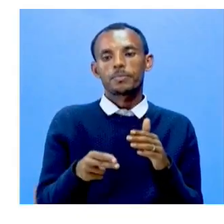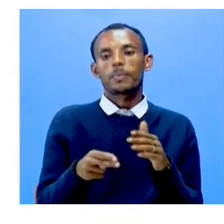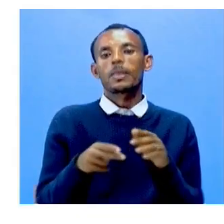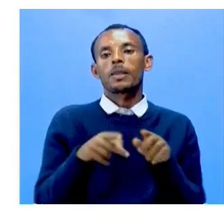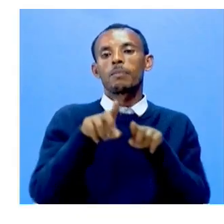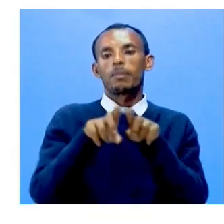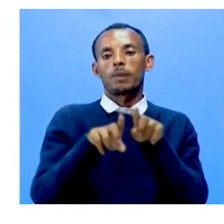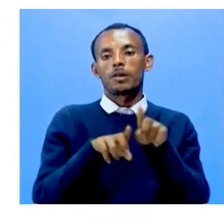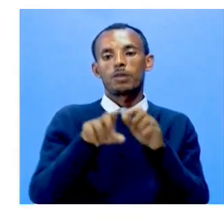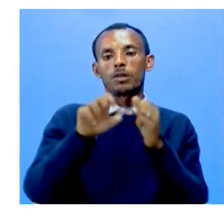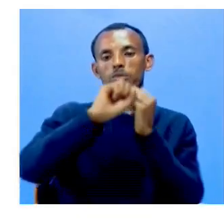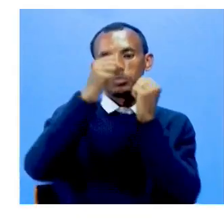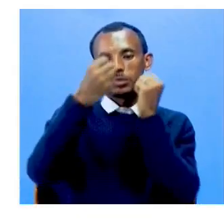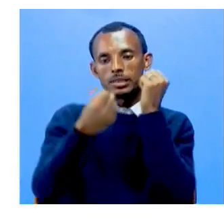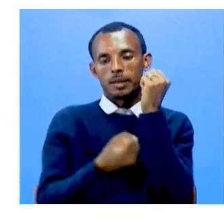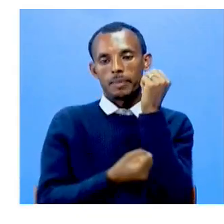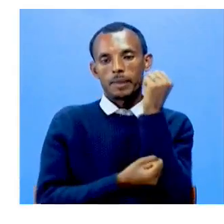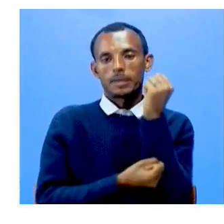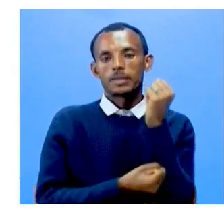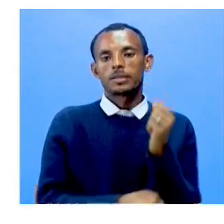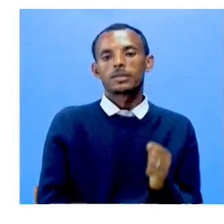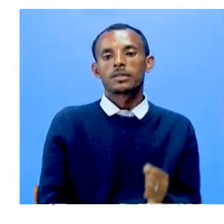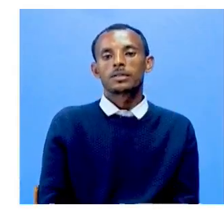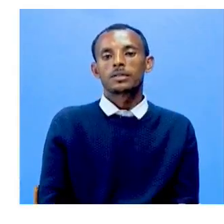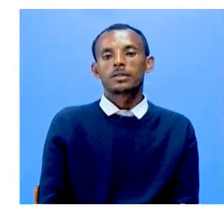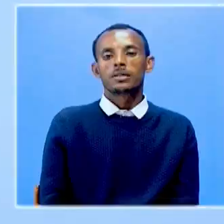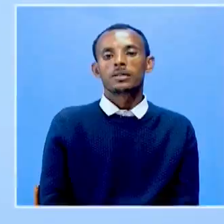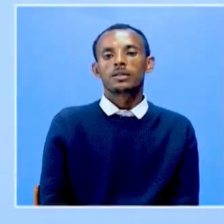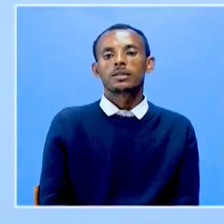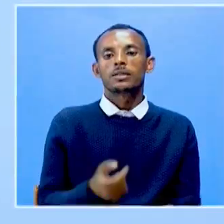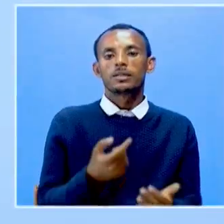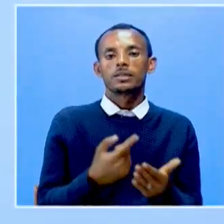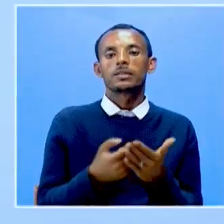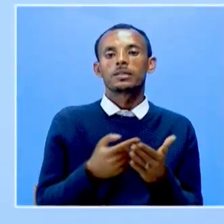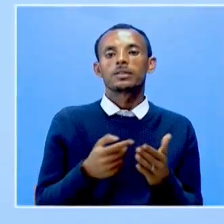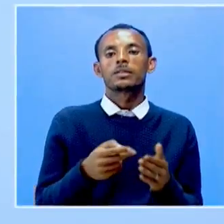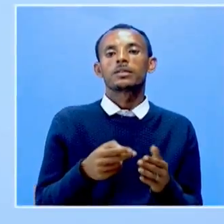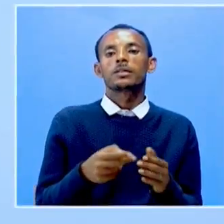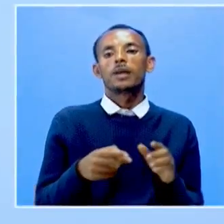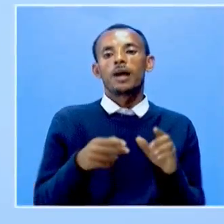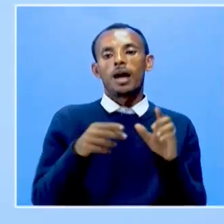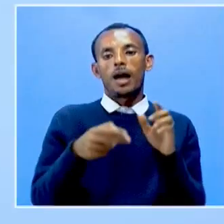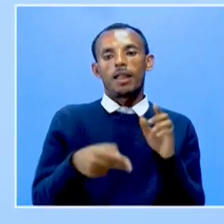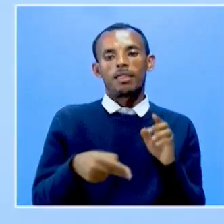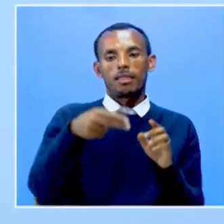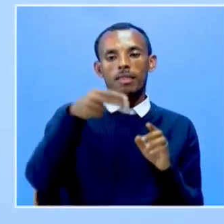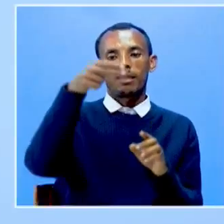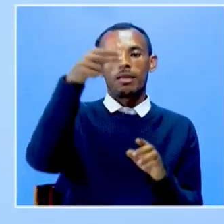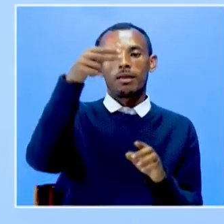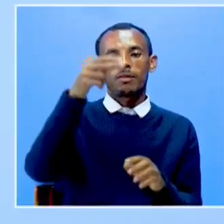perpendicular to the base. So this altitude